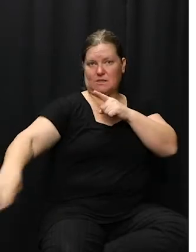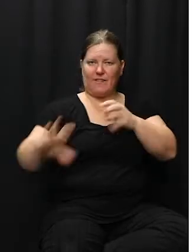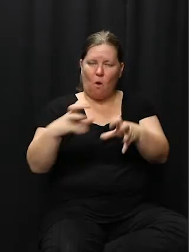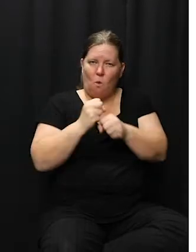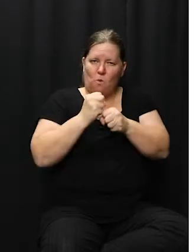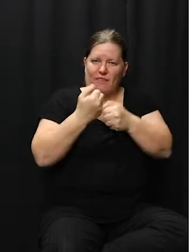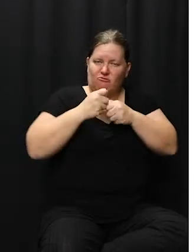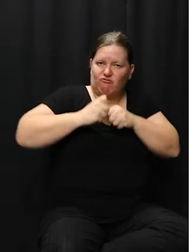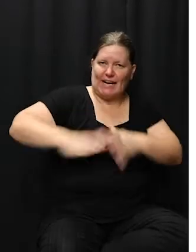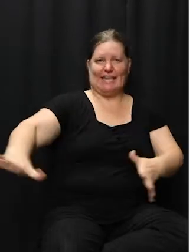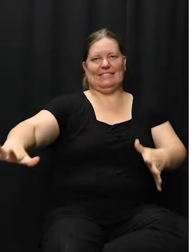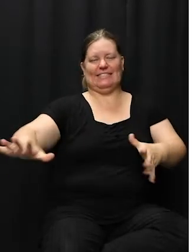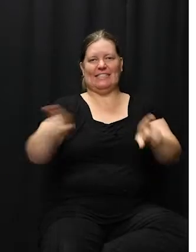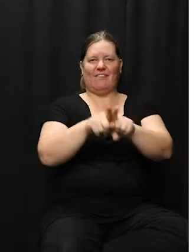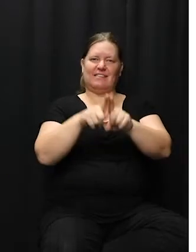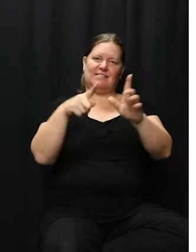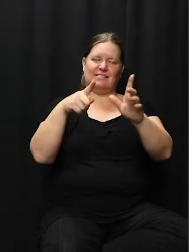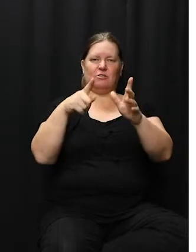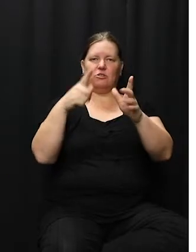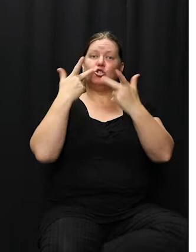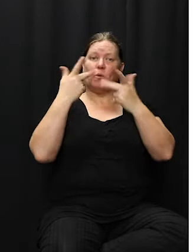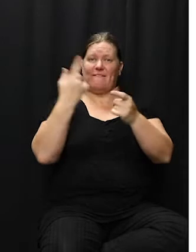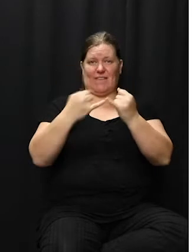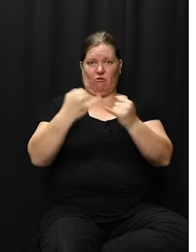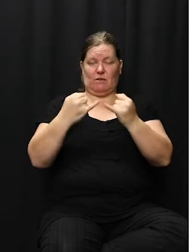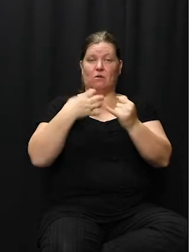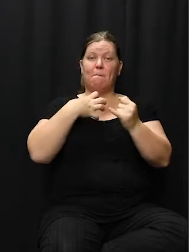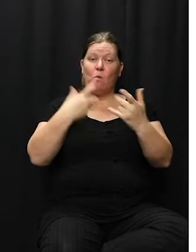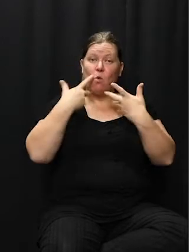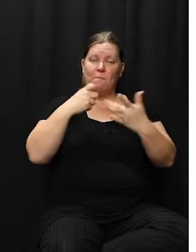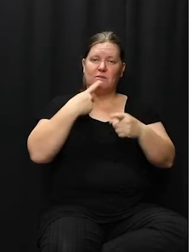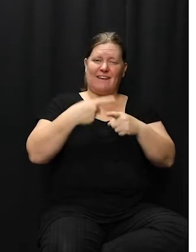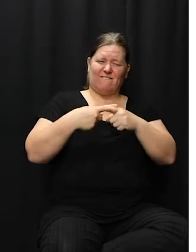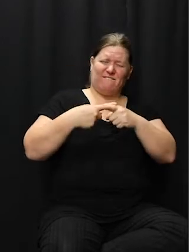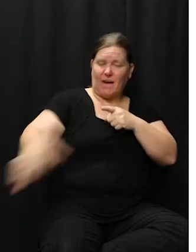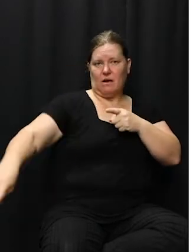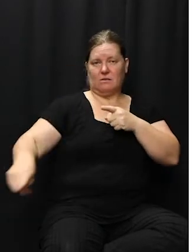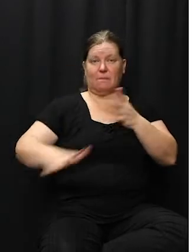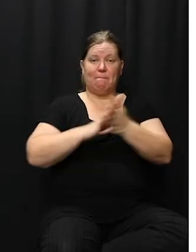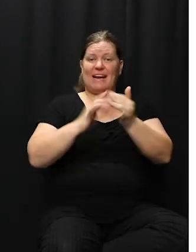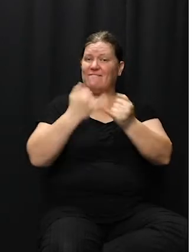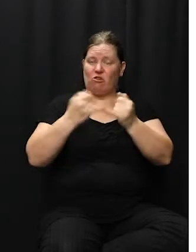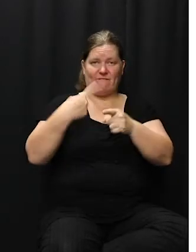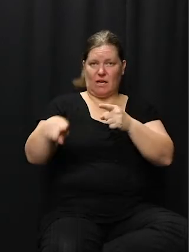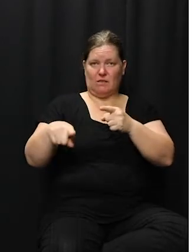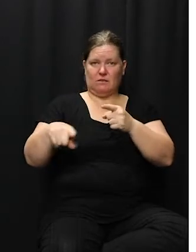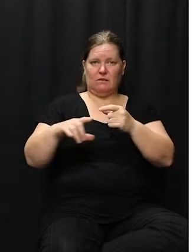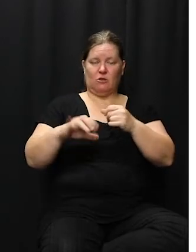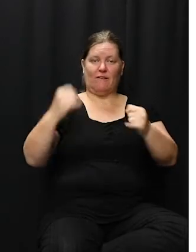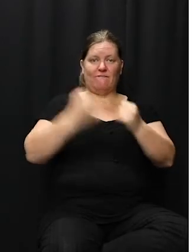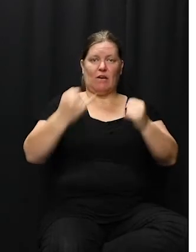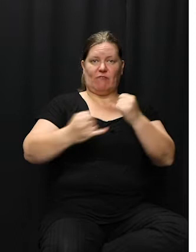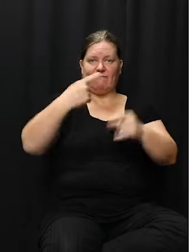was so fast. There's a hold and then a release of the movement to show the meaning of very. Like fast just means really, really